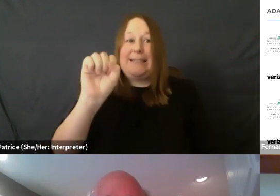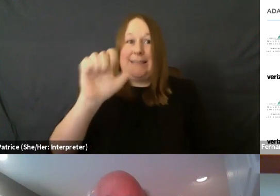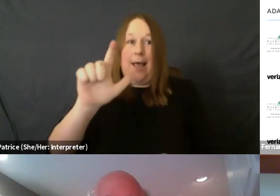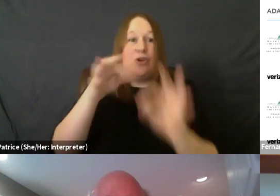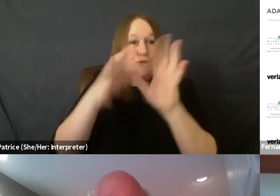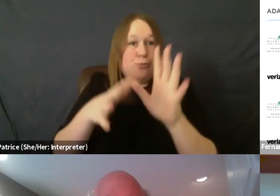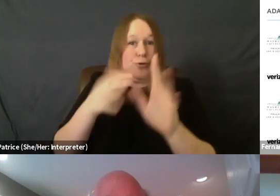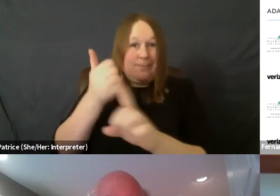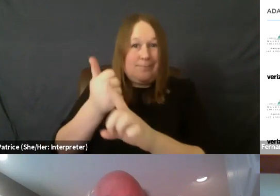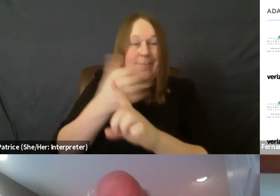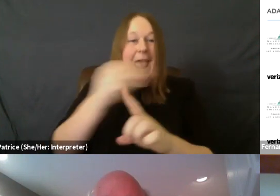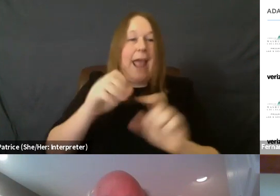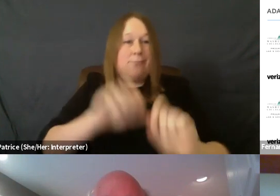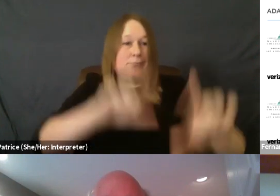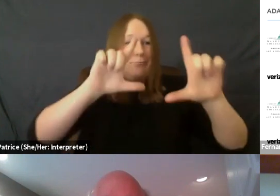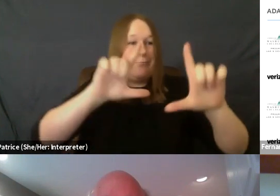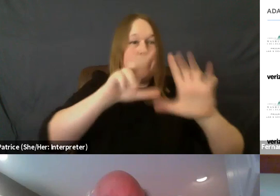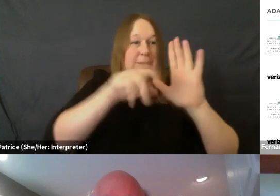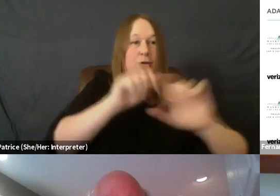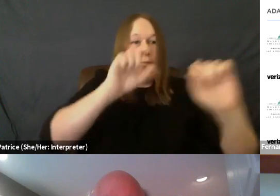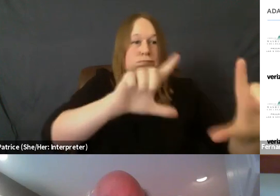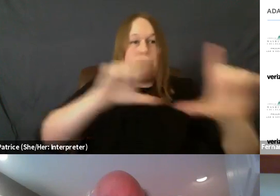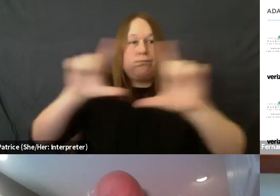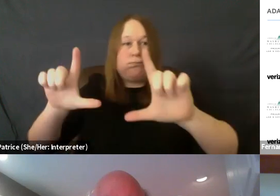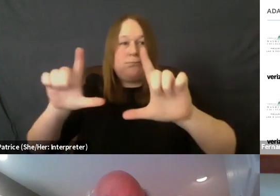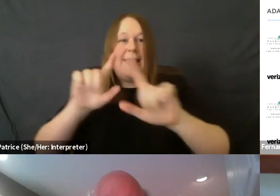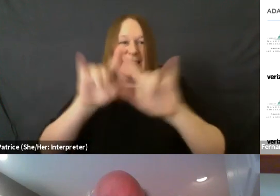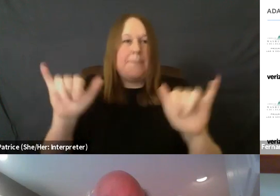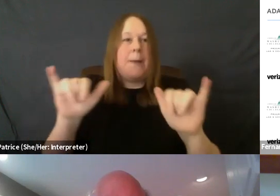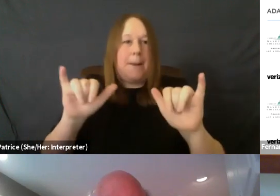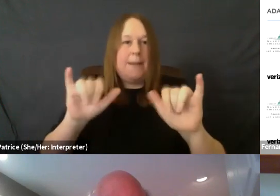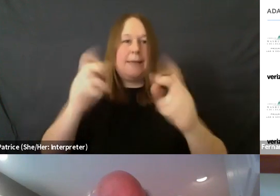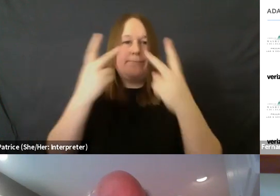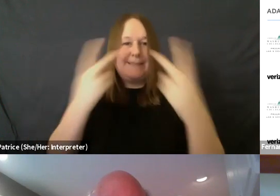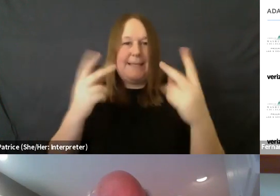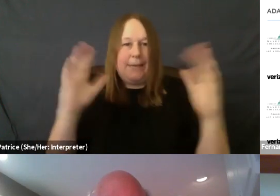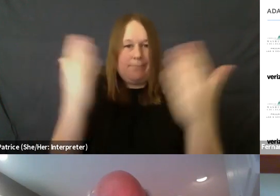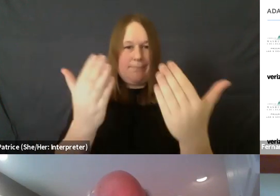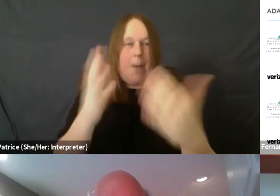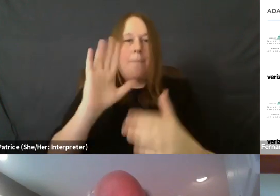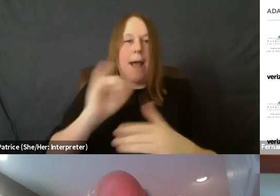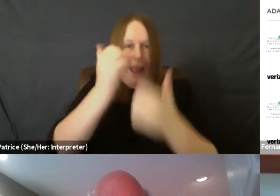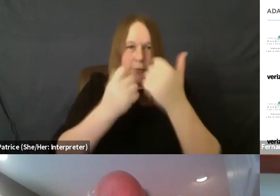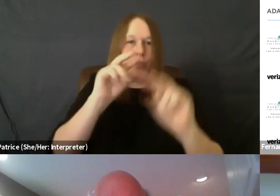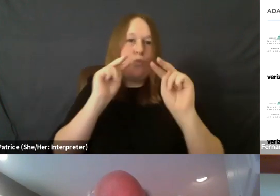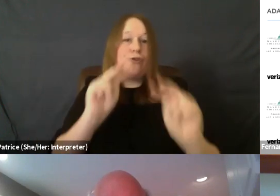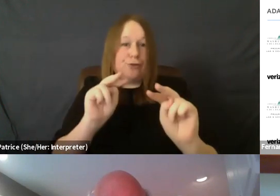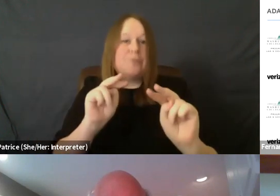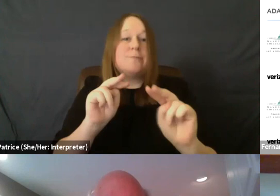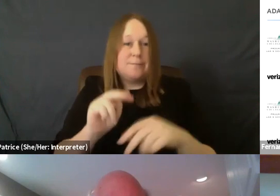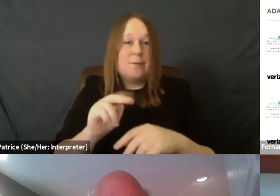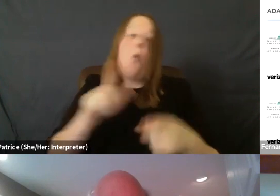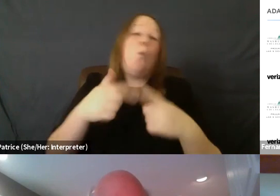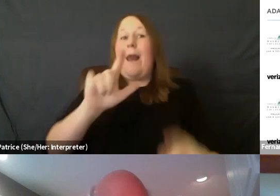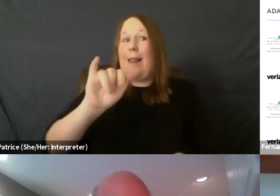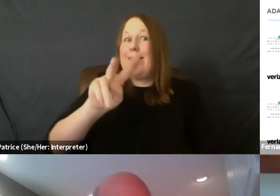interpreter and video presentations are both spotlighted so they can be seen by all participants. When we are